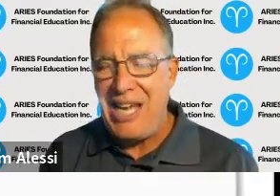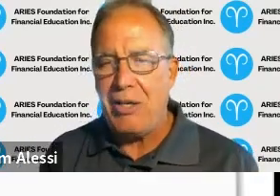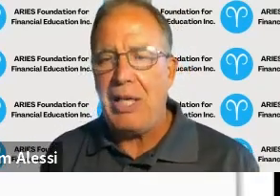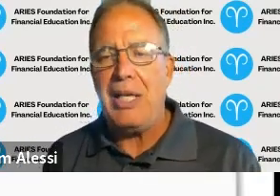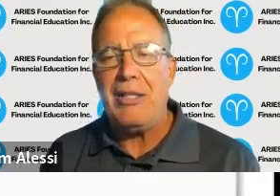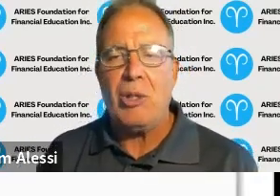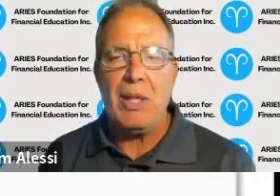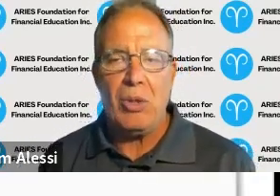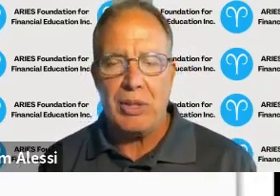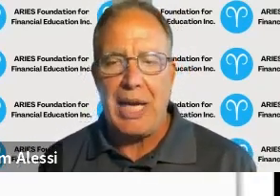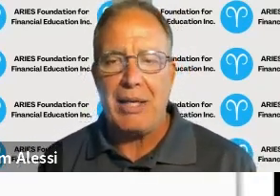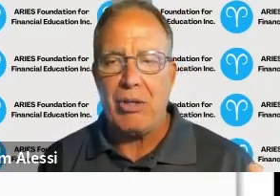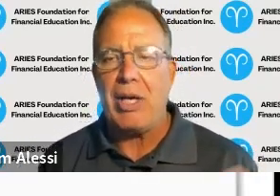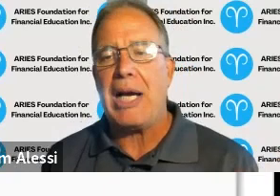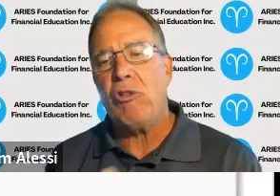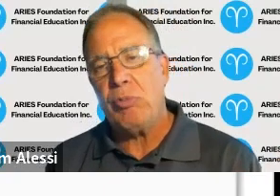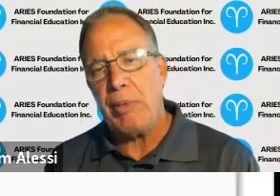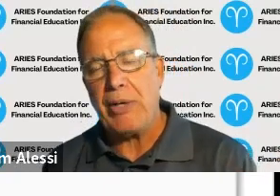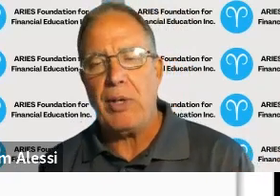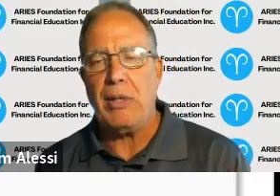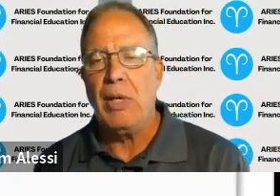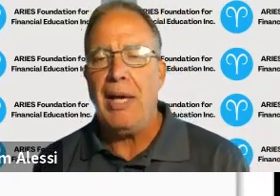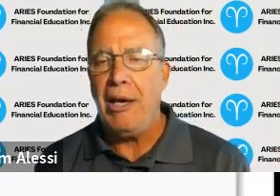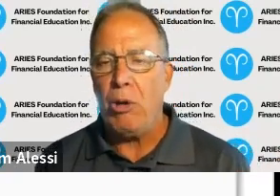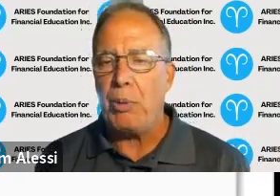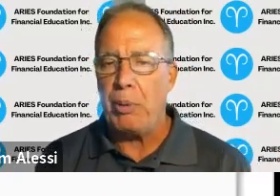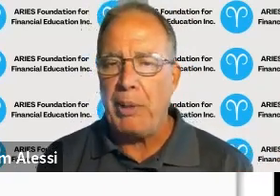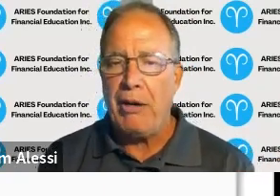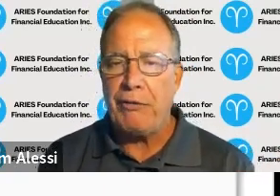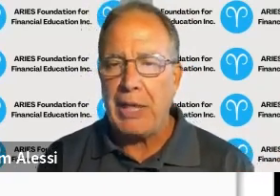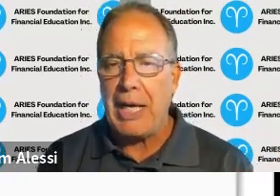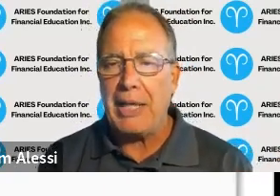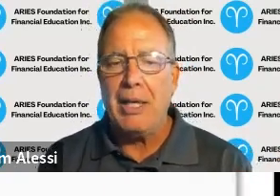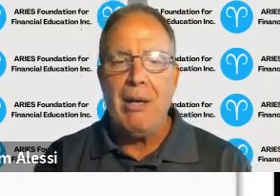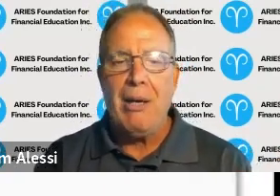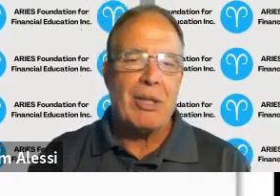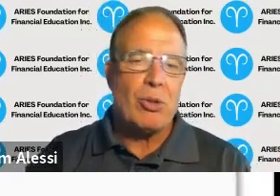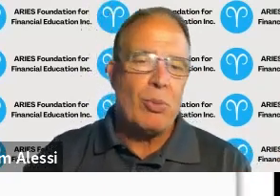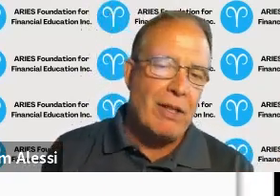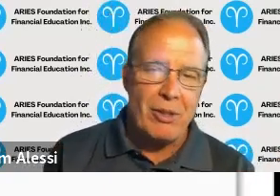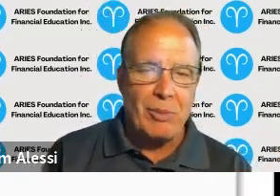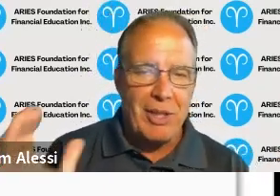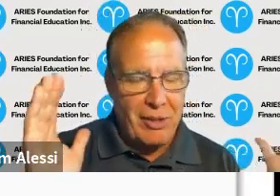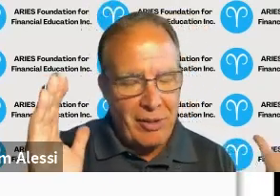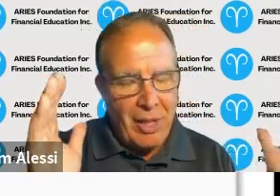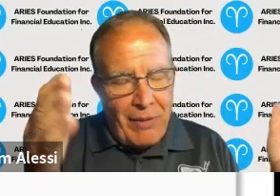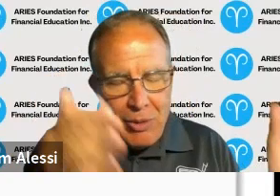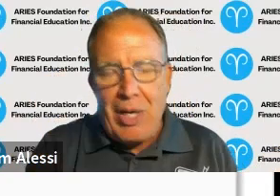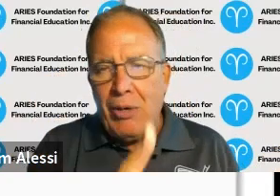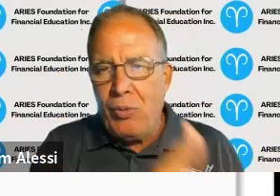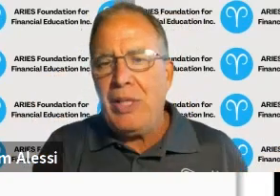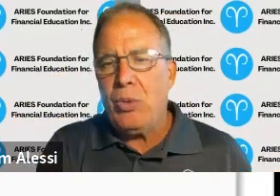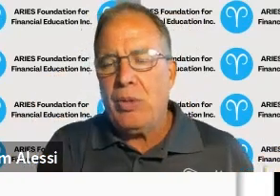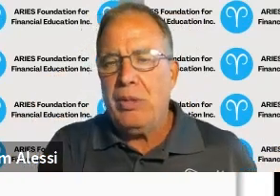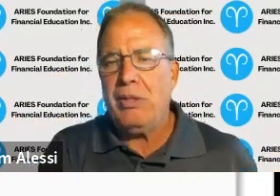is there and needs to be looked at and thought, how am I going to help or prepare for that? Because whatever the circumstances, there